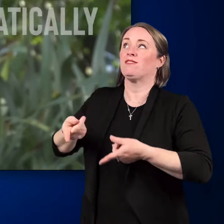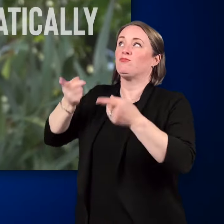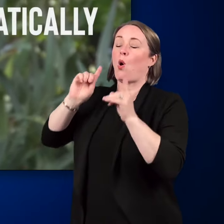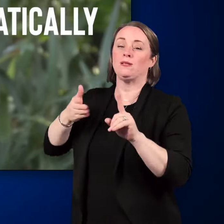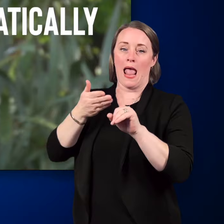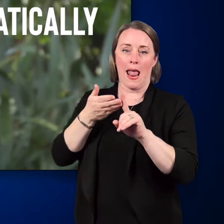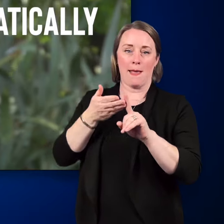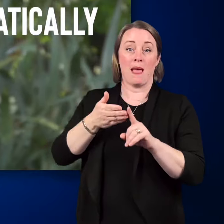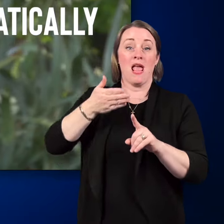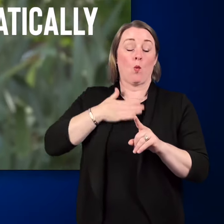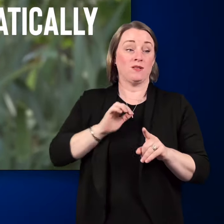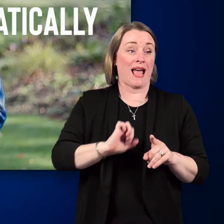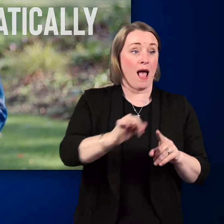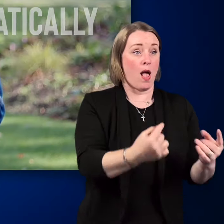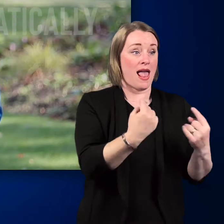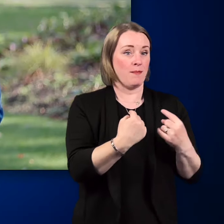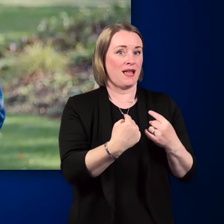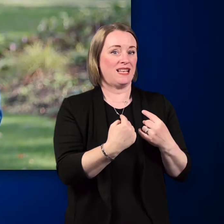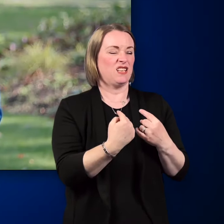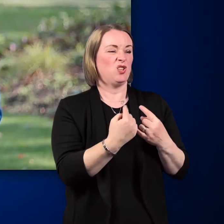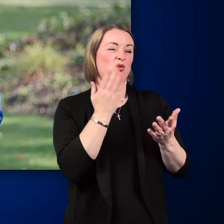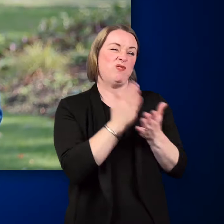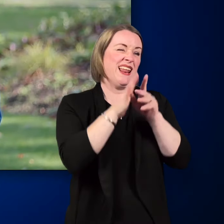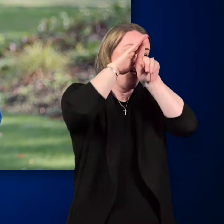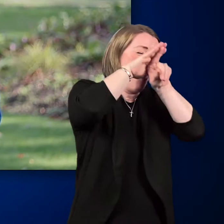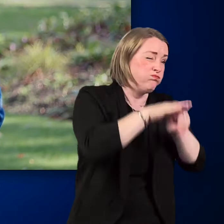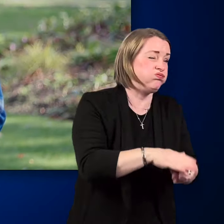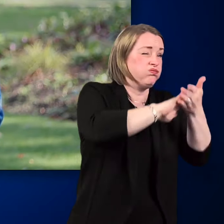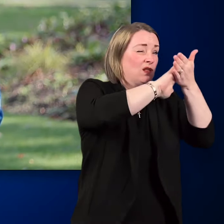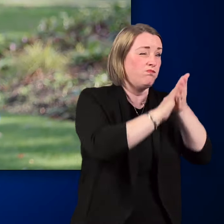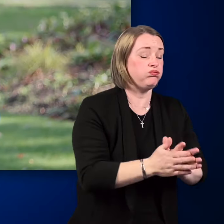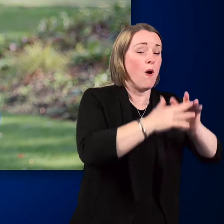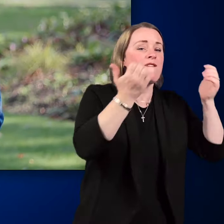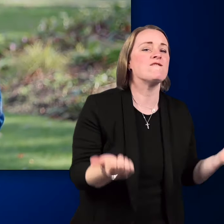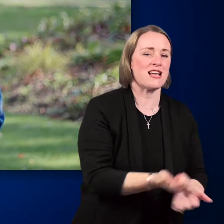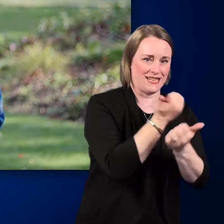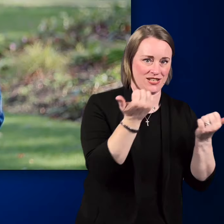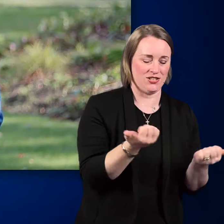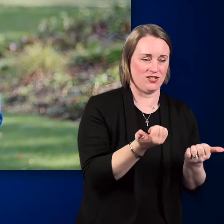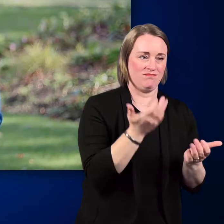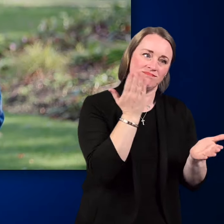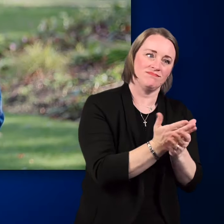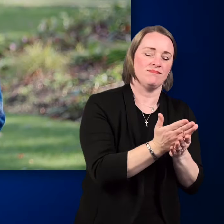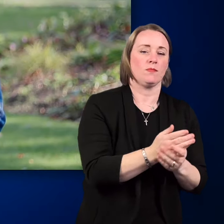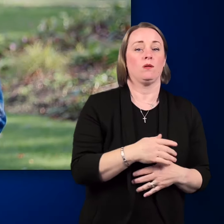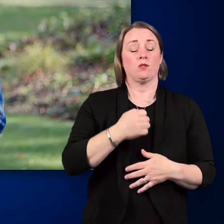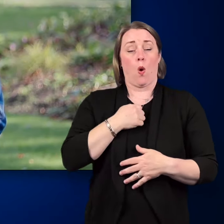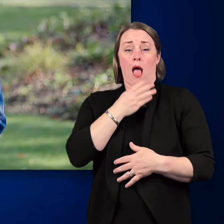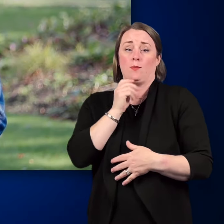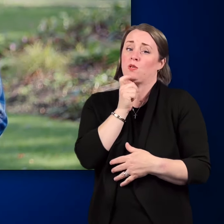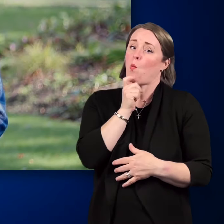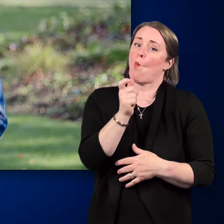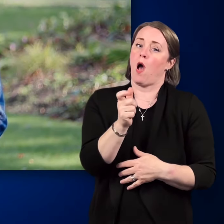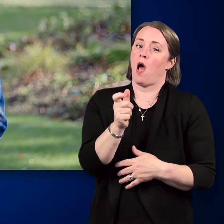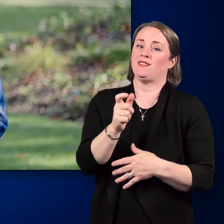defeated emphatically. I've started using a word, it is in scripture, it's not particularly in this story. God